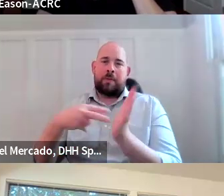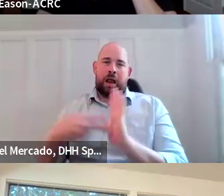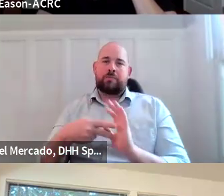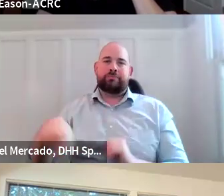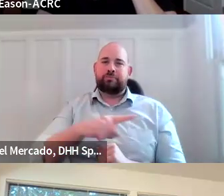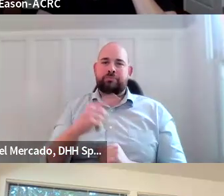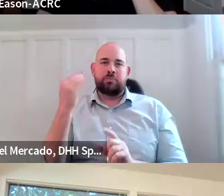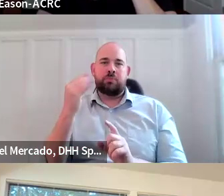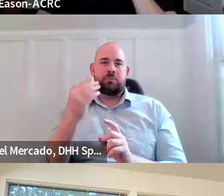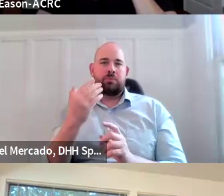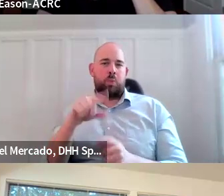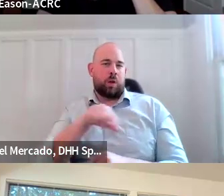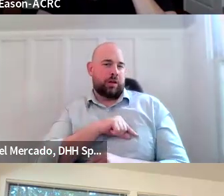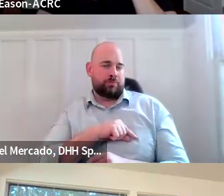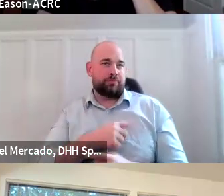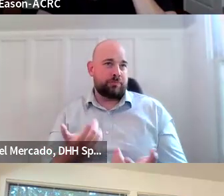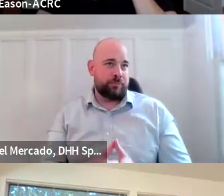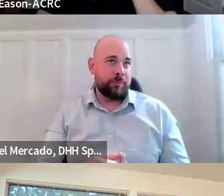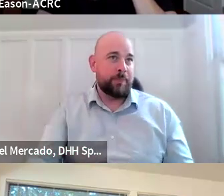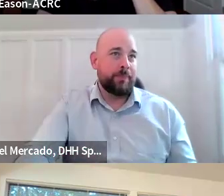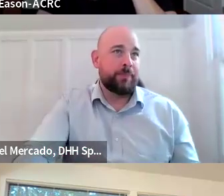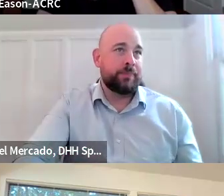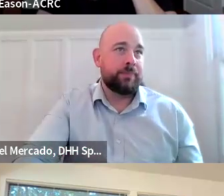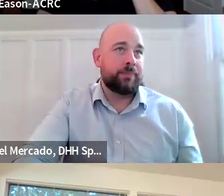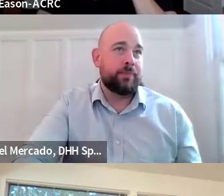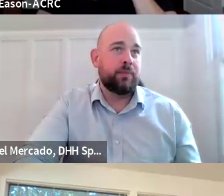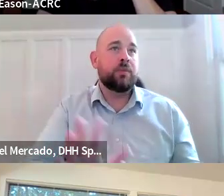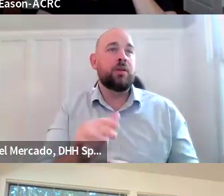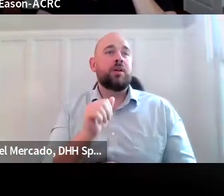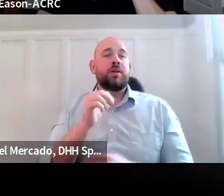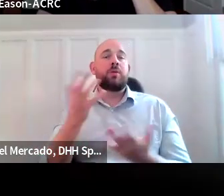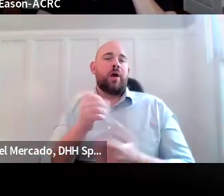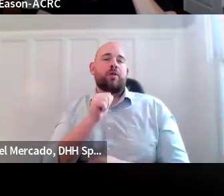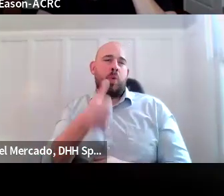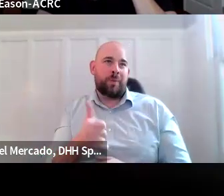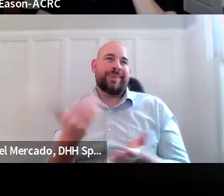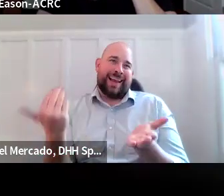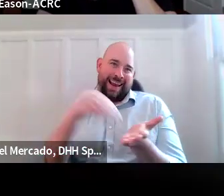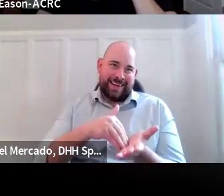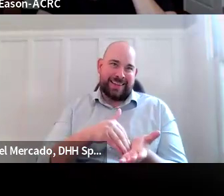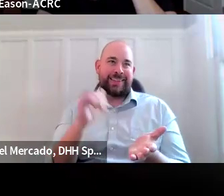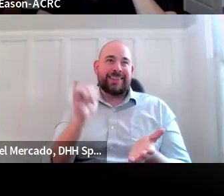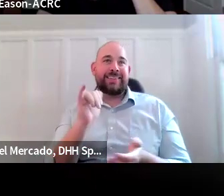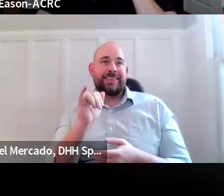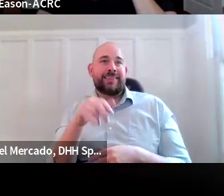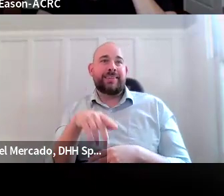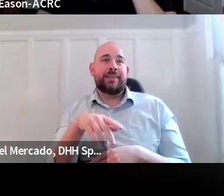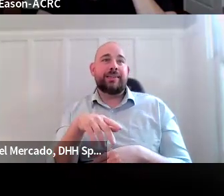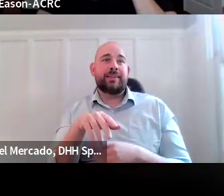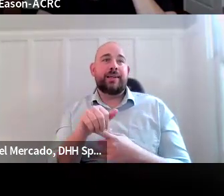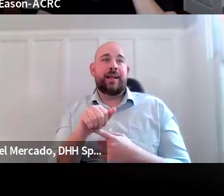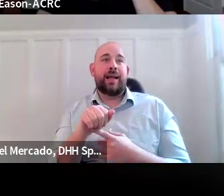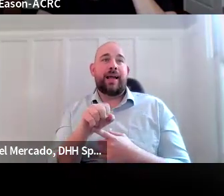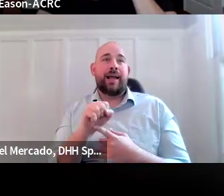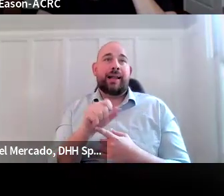see, have you taken those courses before? If they have, that means that they're going to have a better qualification.